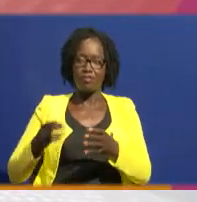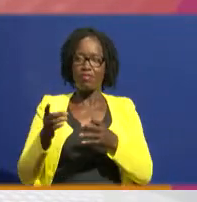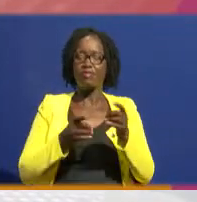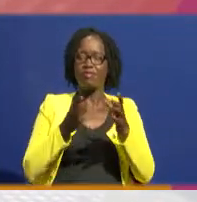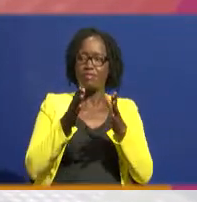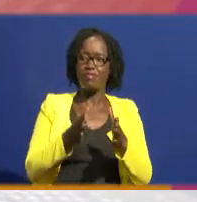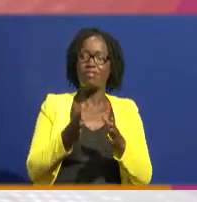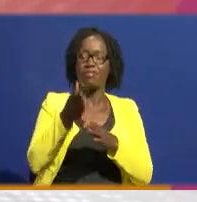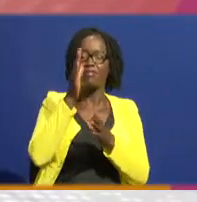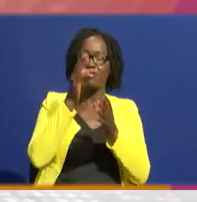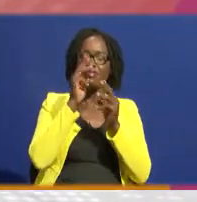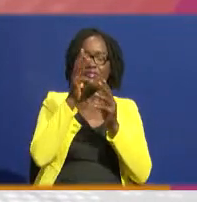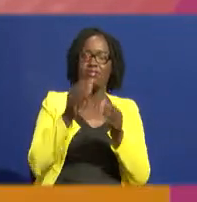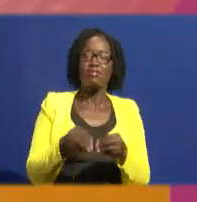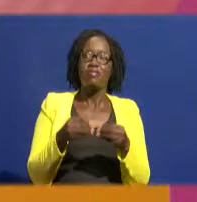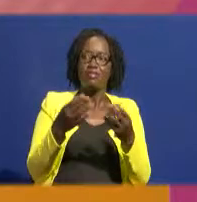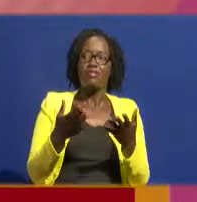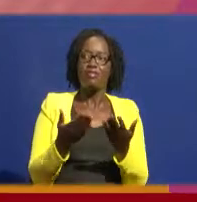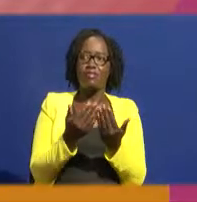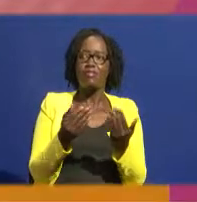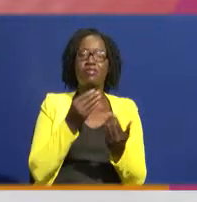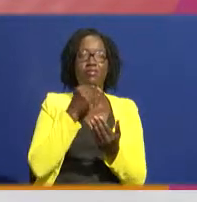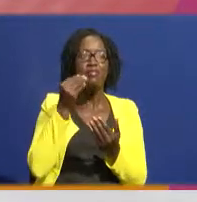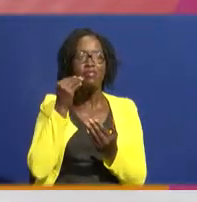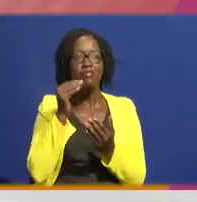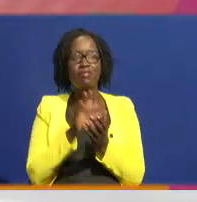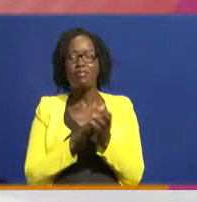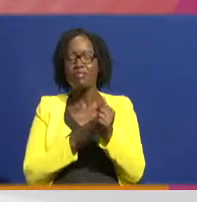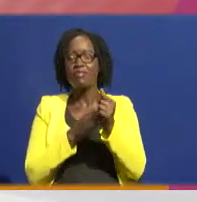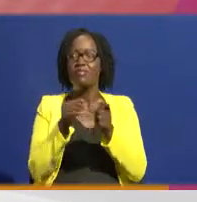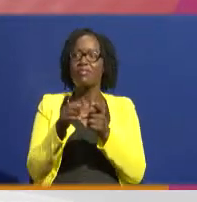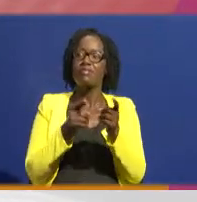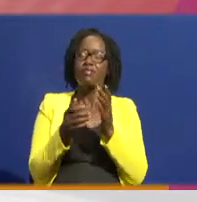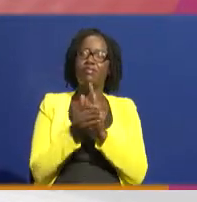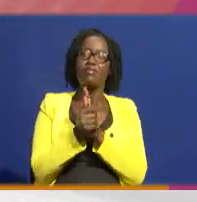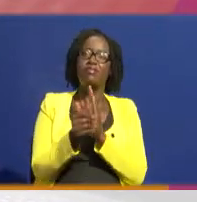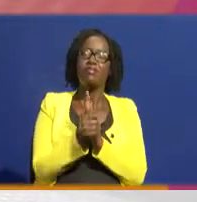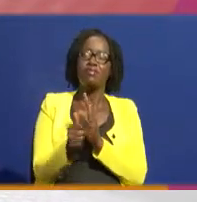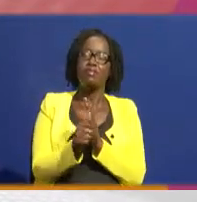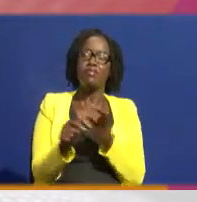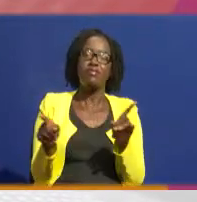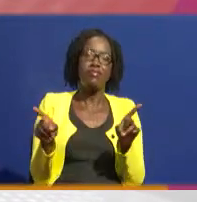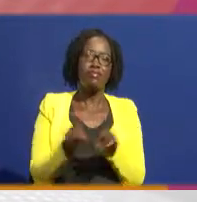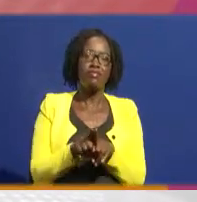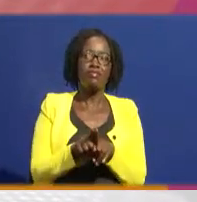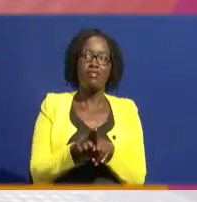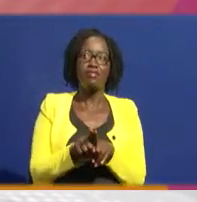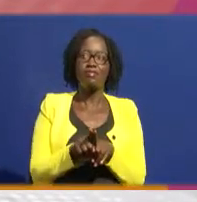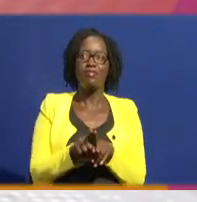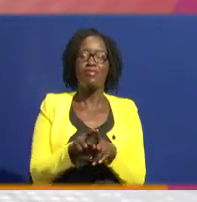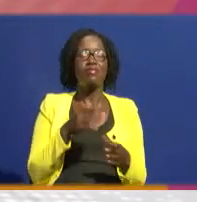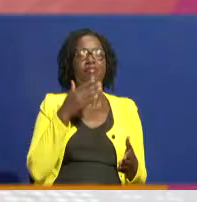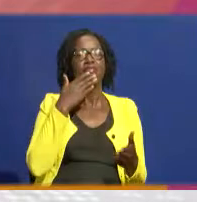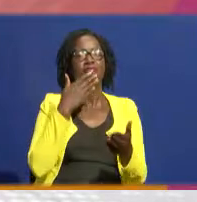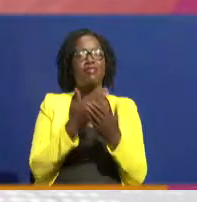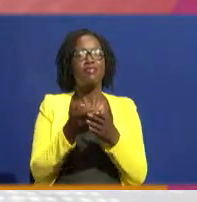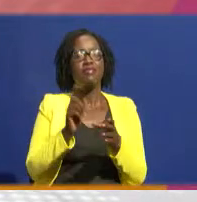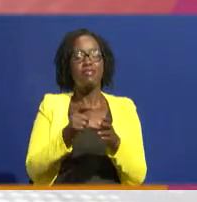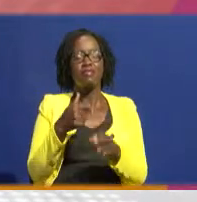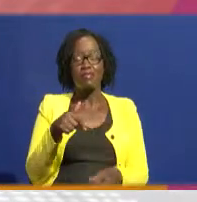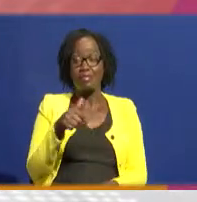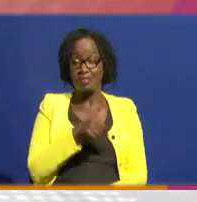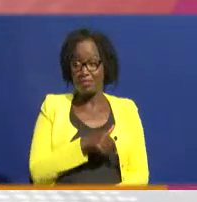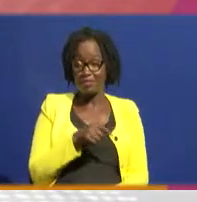God Will Provide Children's Home, and is also a leadership and governance expert as well. That's where we put a cap. Thank you so much indeed for joining us for